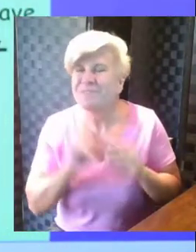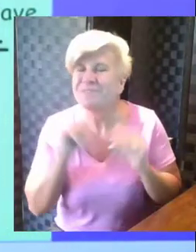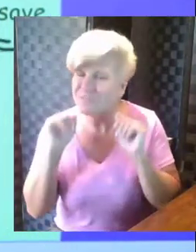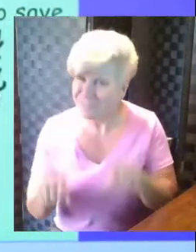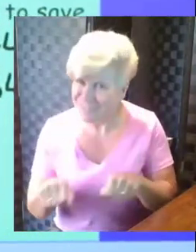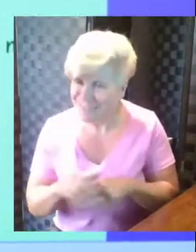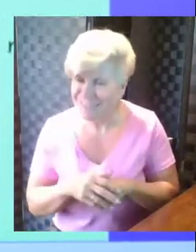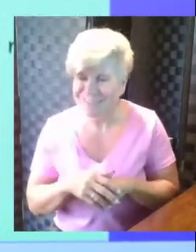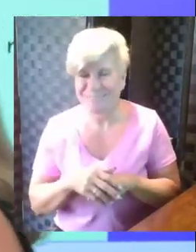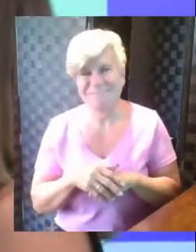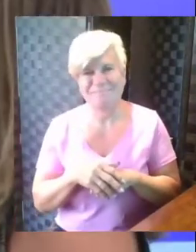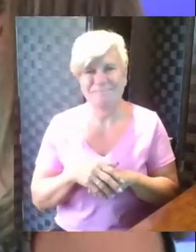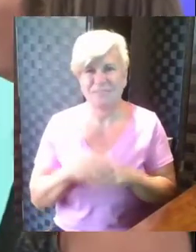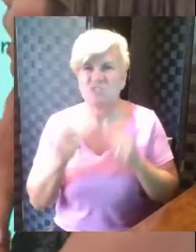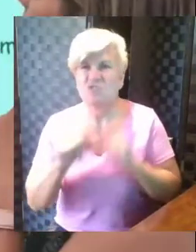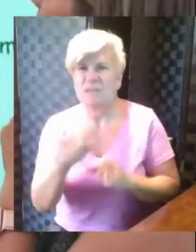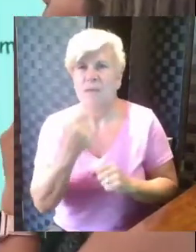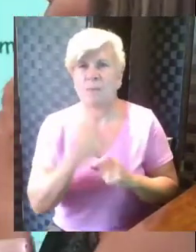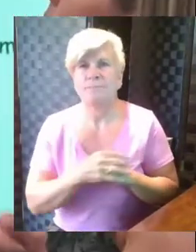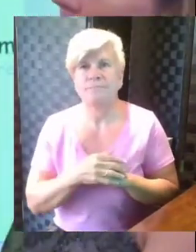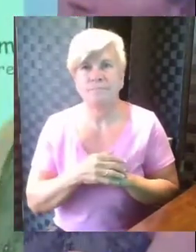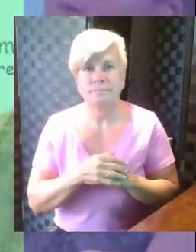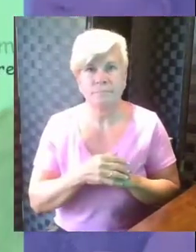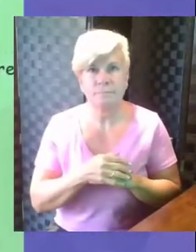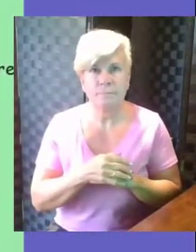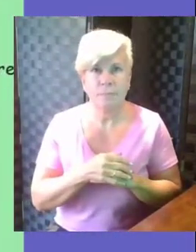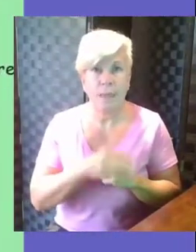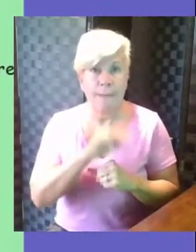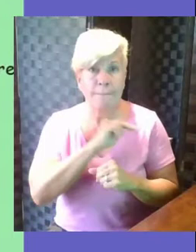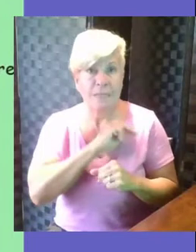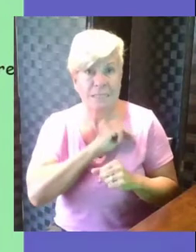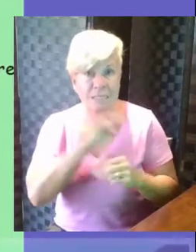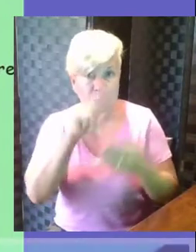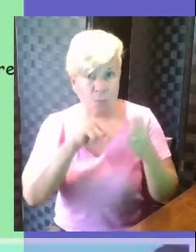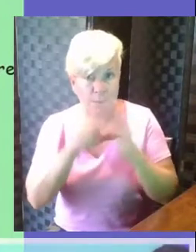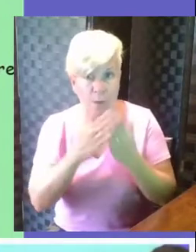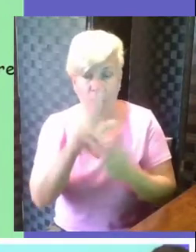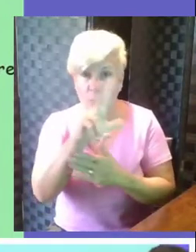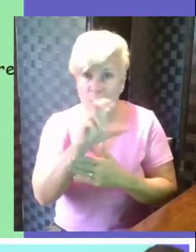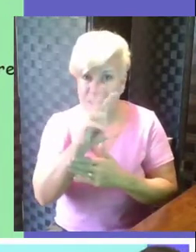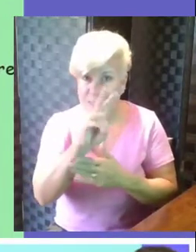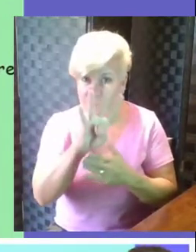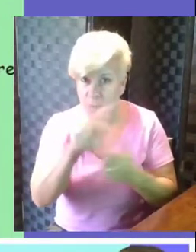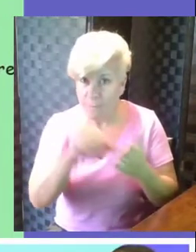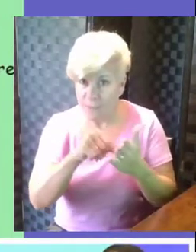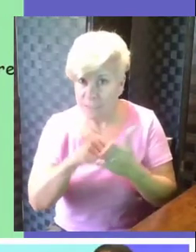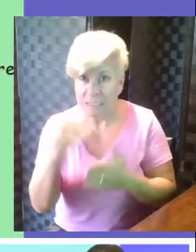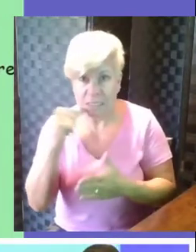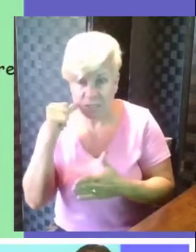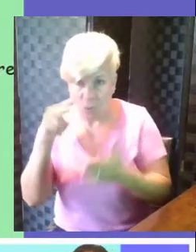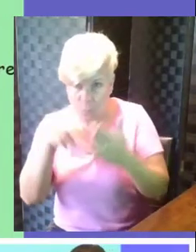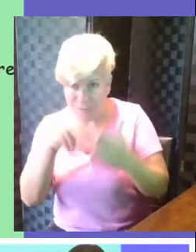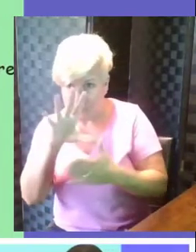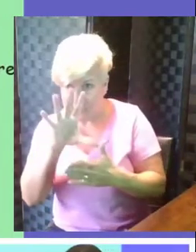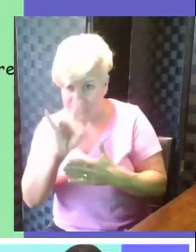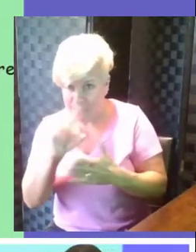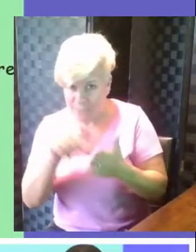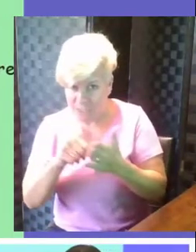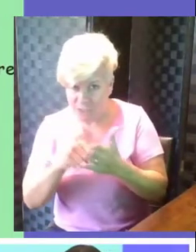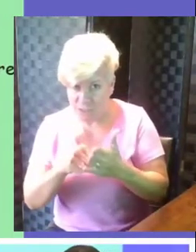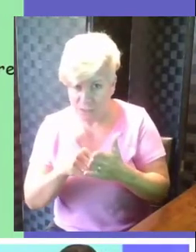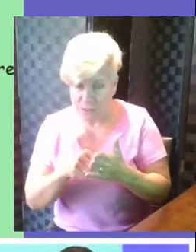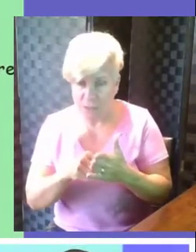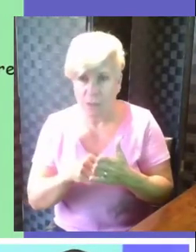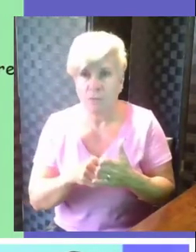this. Let's try another one. All right, Mackenzie's reading a book with 364 pages. Yesterday, she read 58